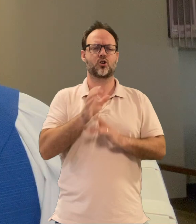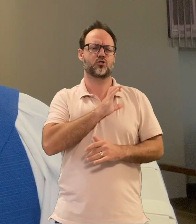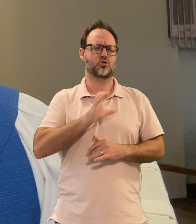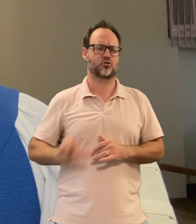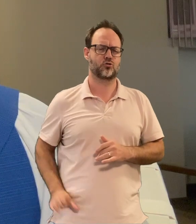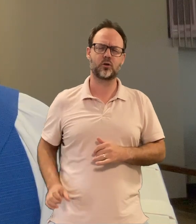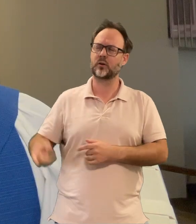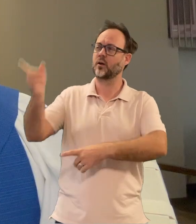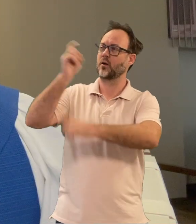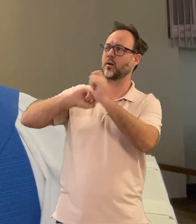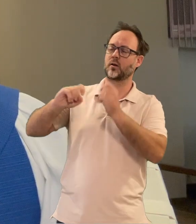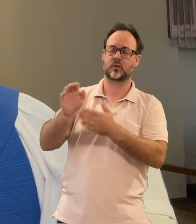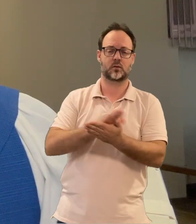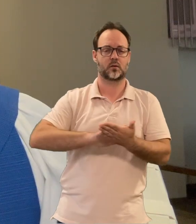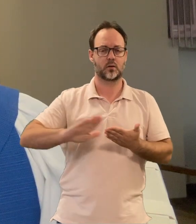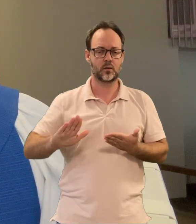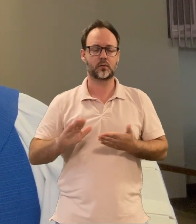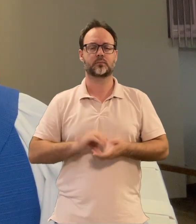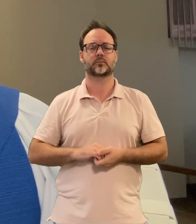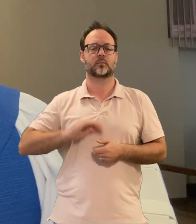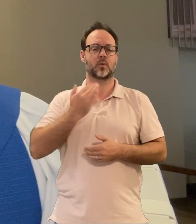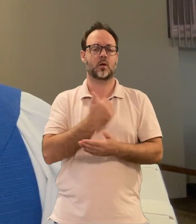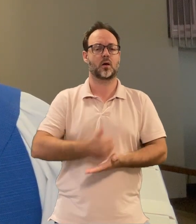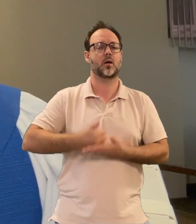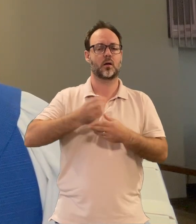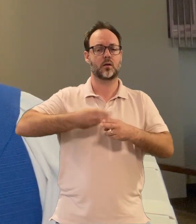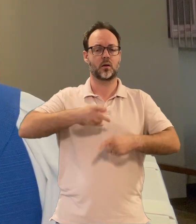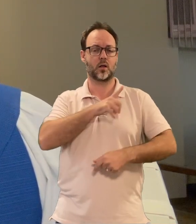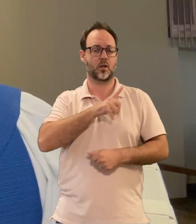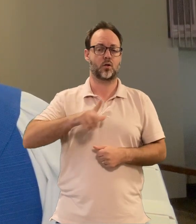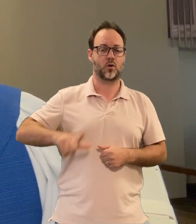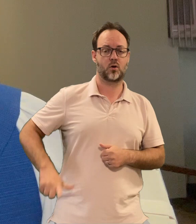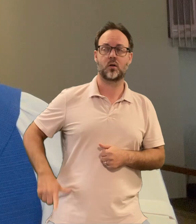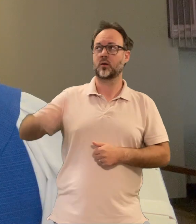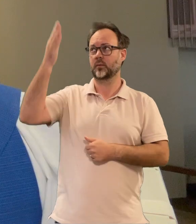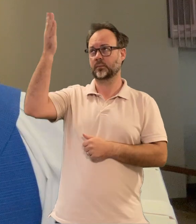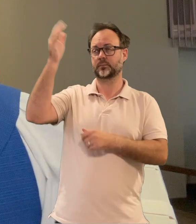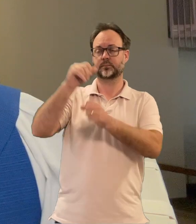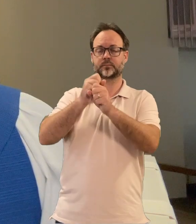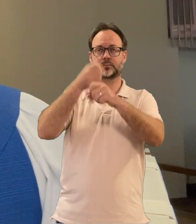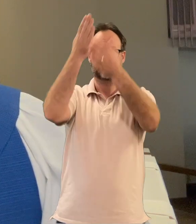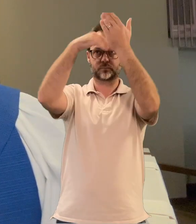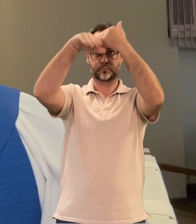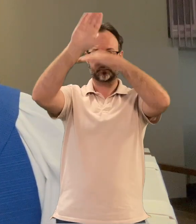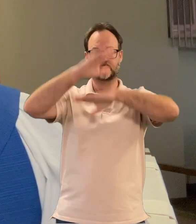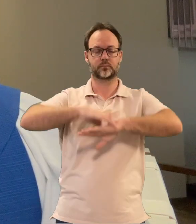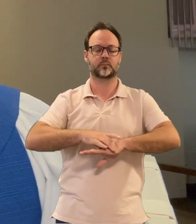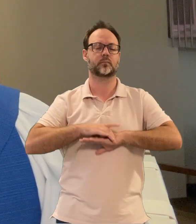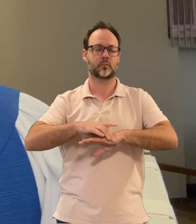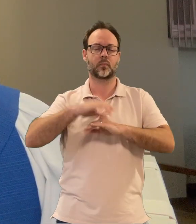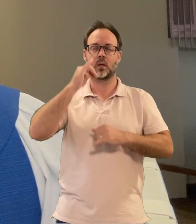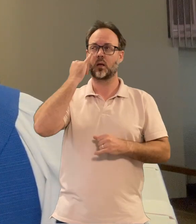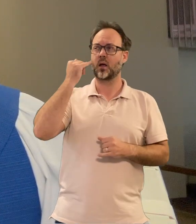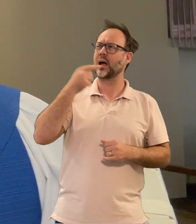Jesus Christ to grant us forgiveness. Our help is in the name of the Lord, who made heaven and